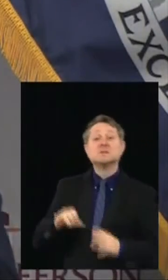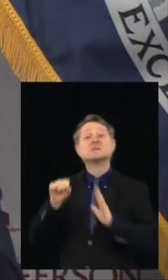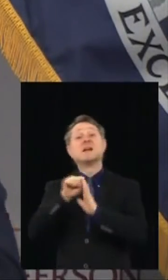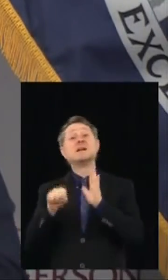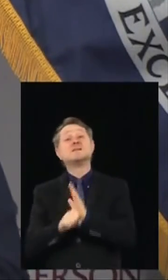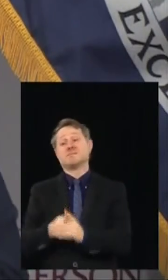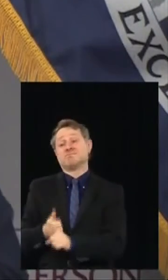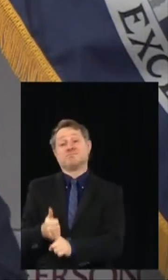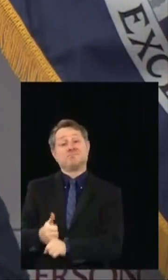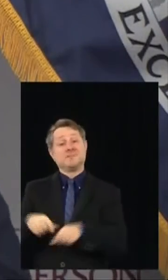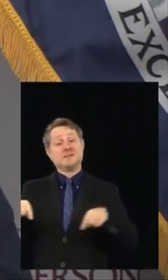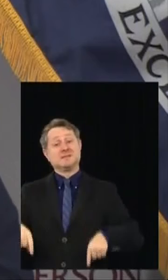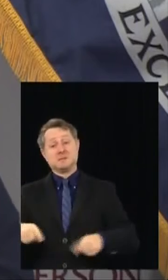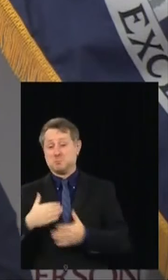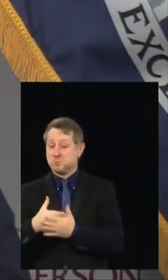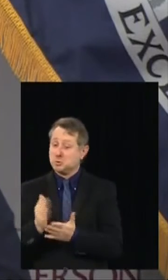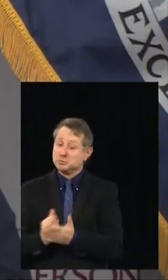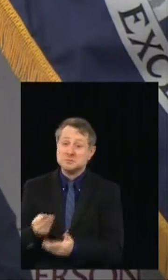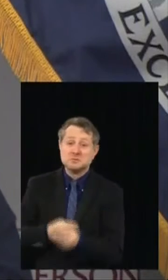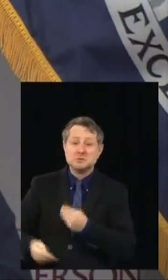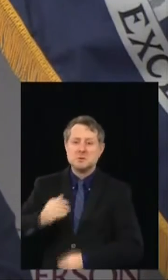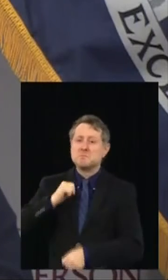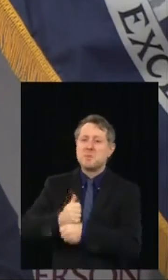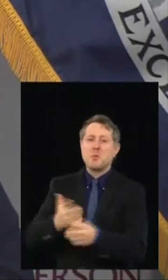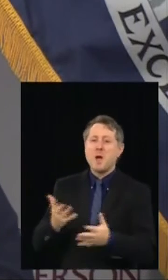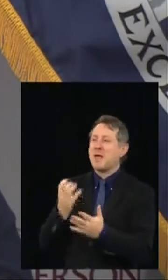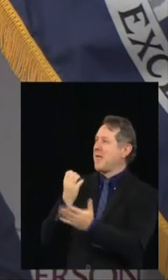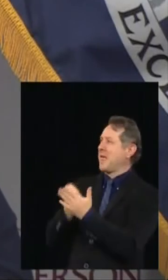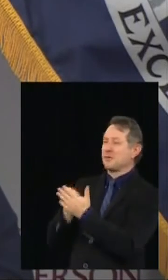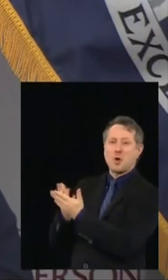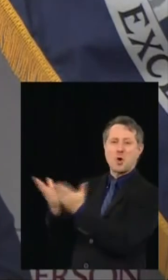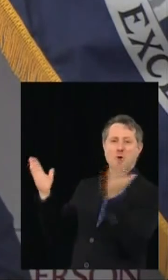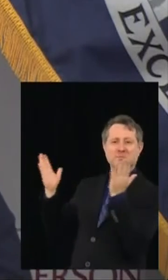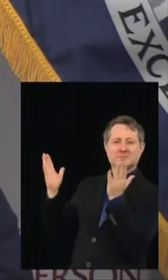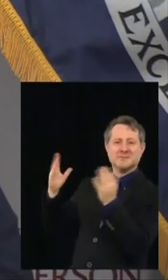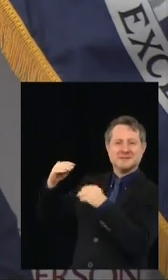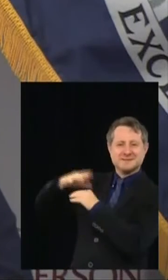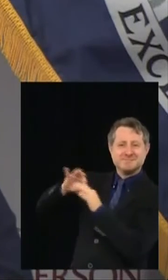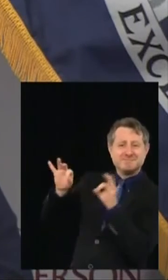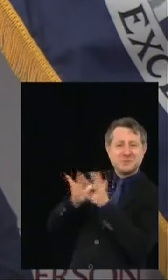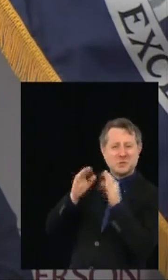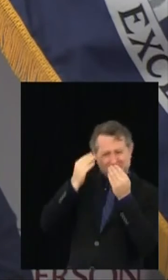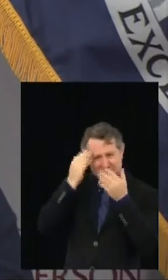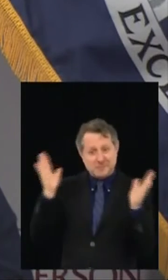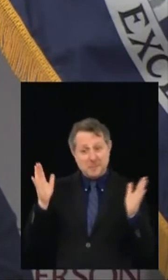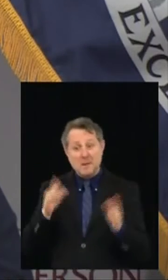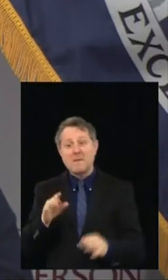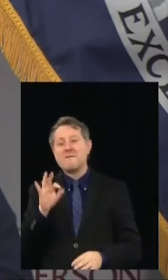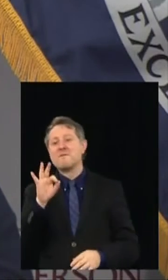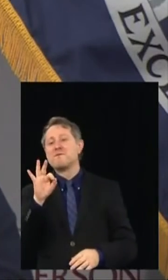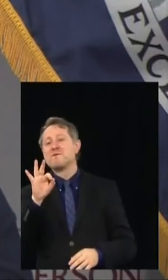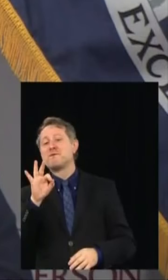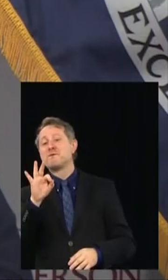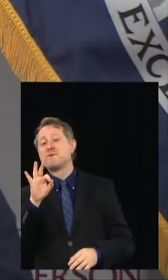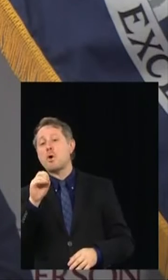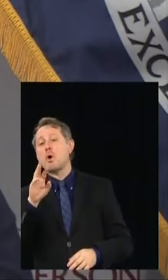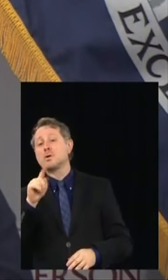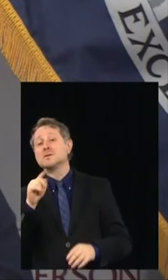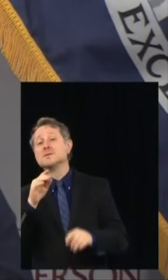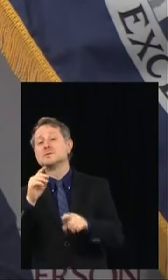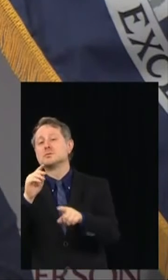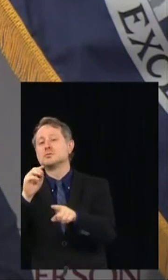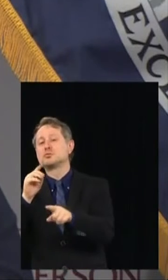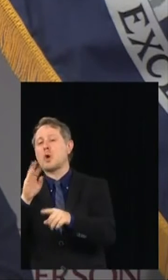budget. And I don't know what Fort Drum is doing in particular. But look, the CDC came up with